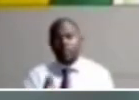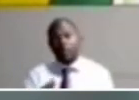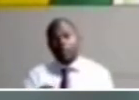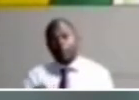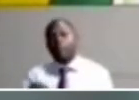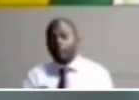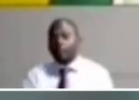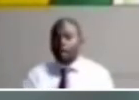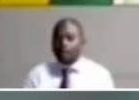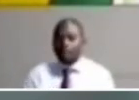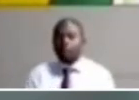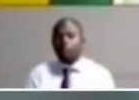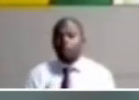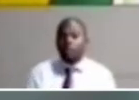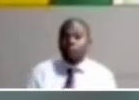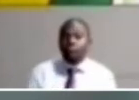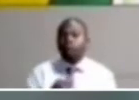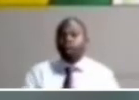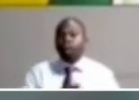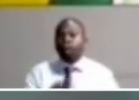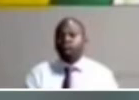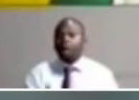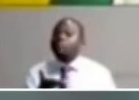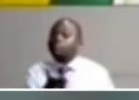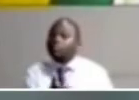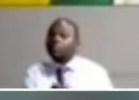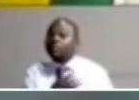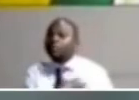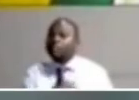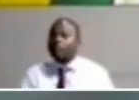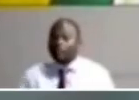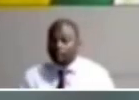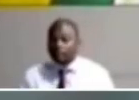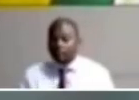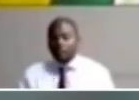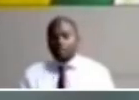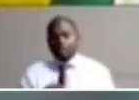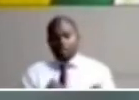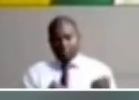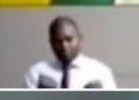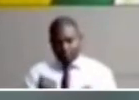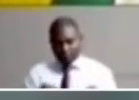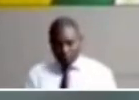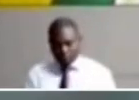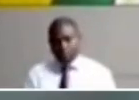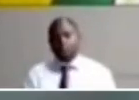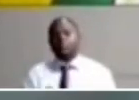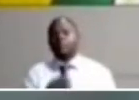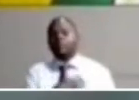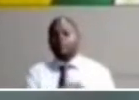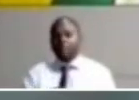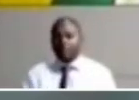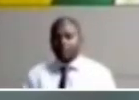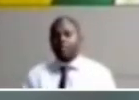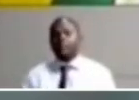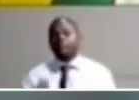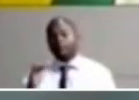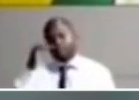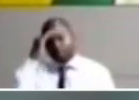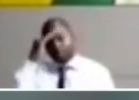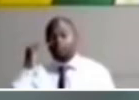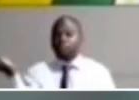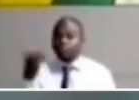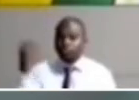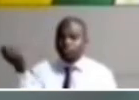Otherwise, you can have a major outbreak in the barracks. The vehicles of the army, the police, ambulances,